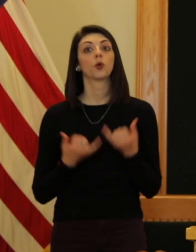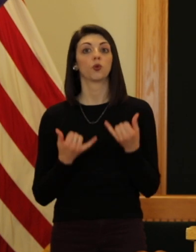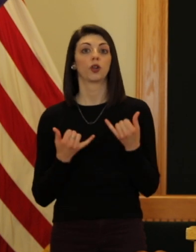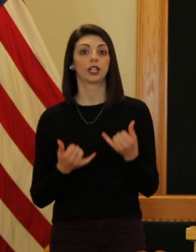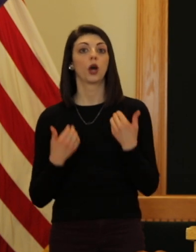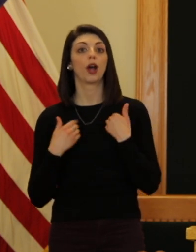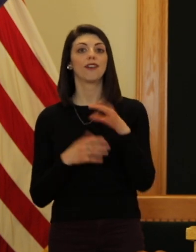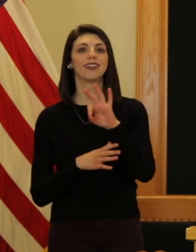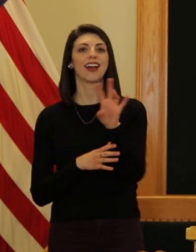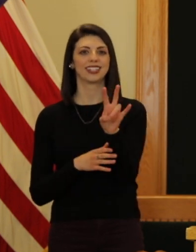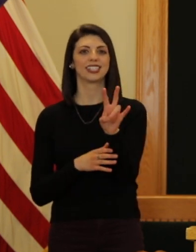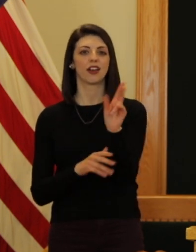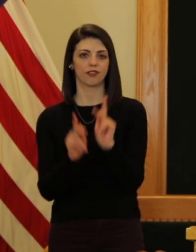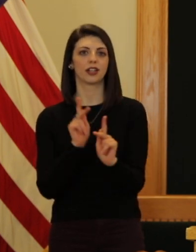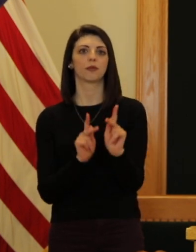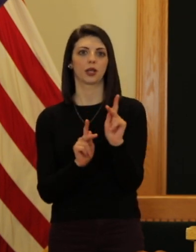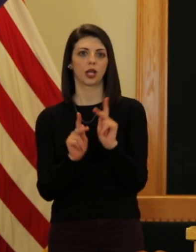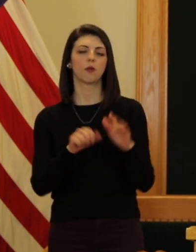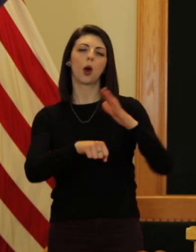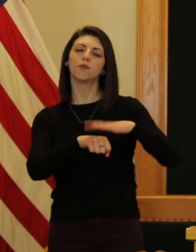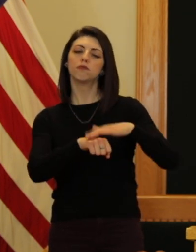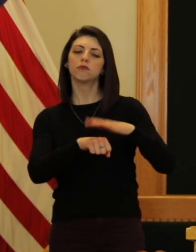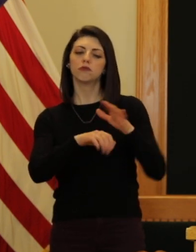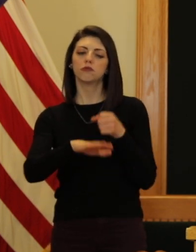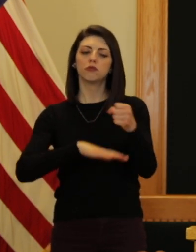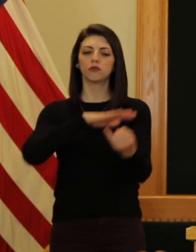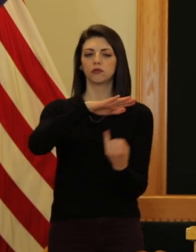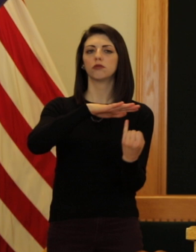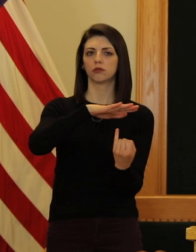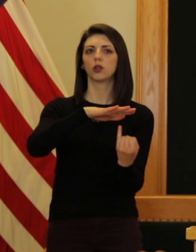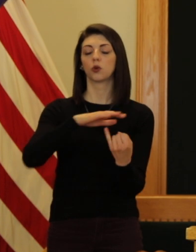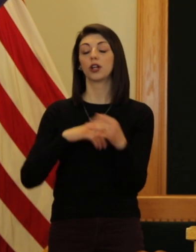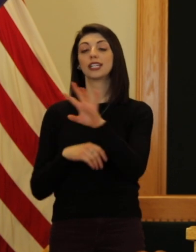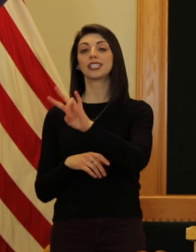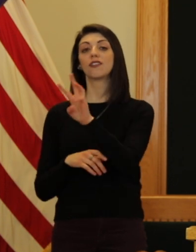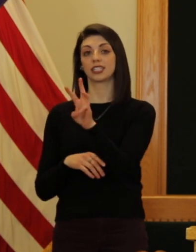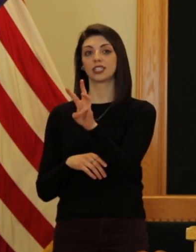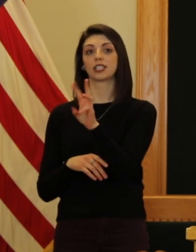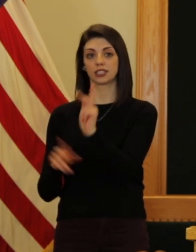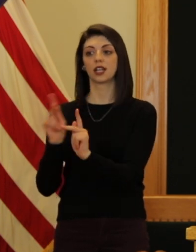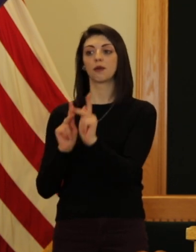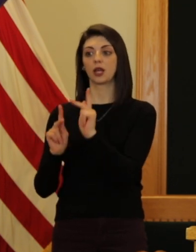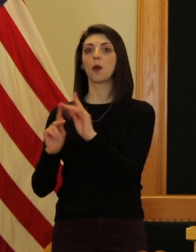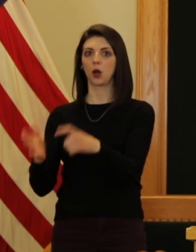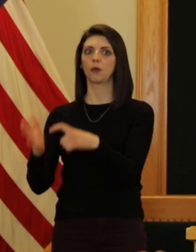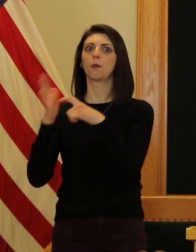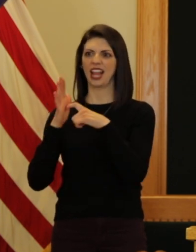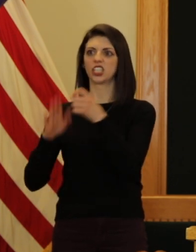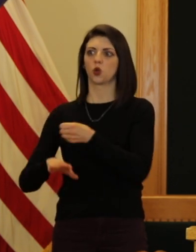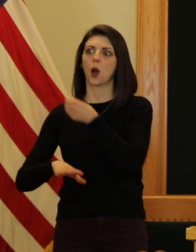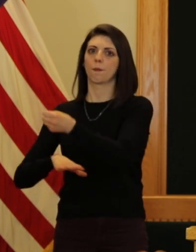we have 97 residents under precautionary quarantine and 76 residents under